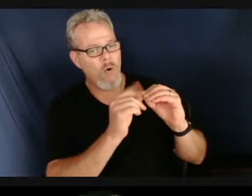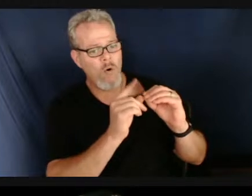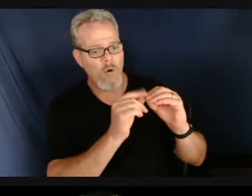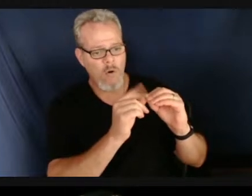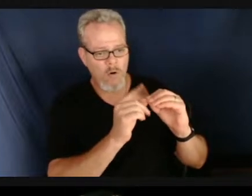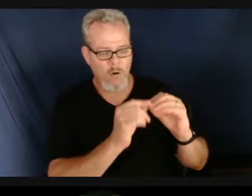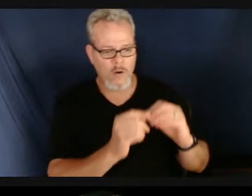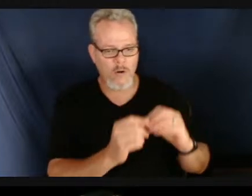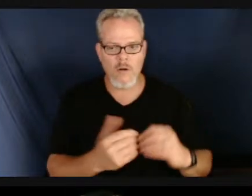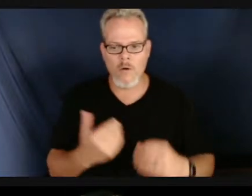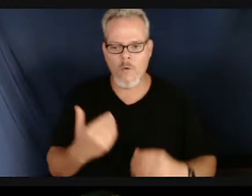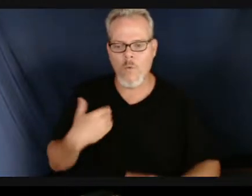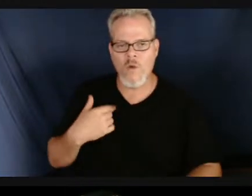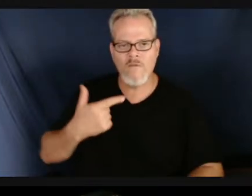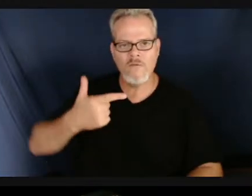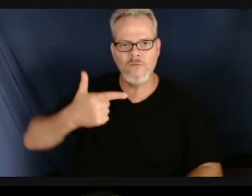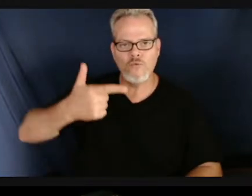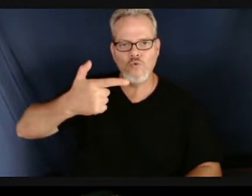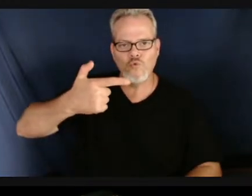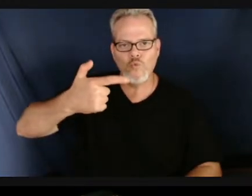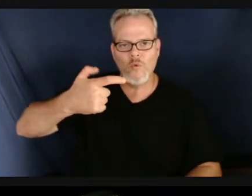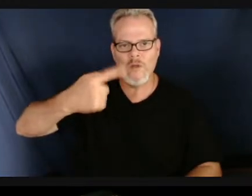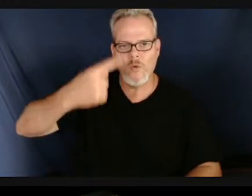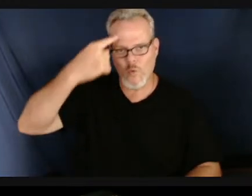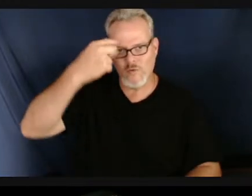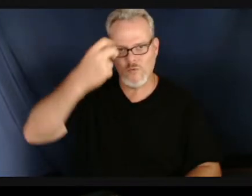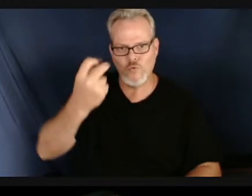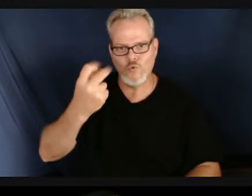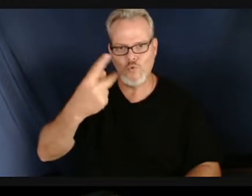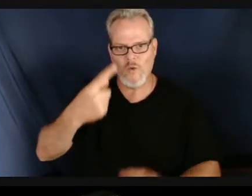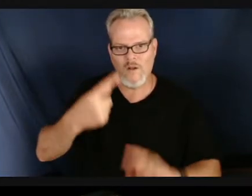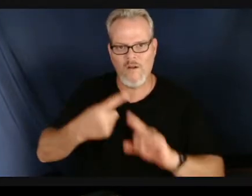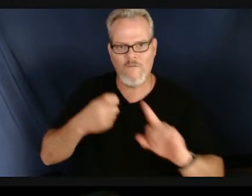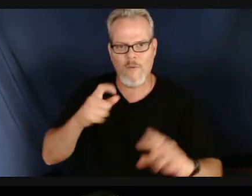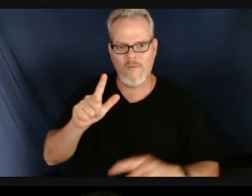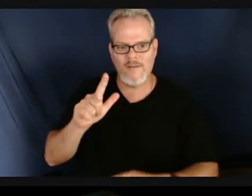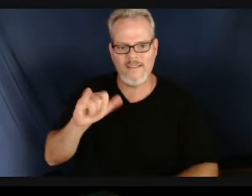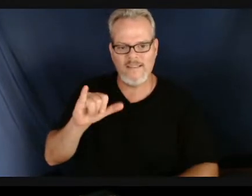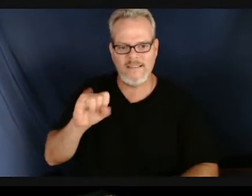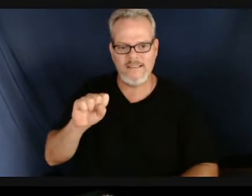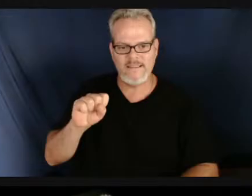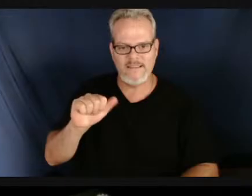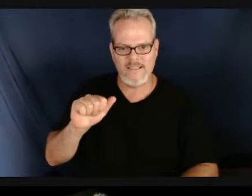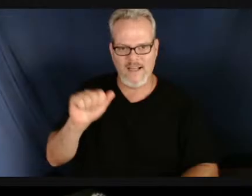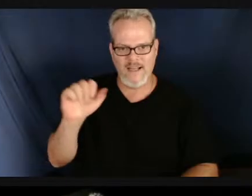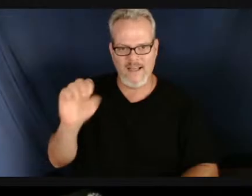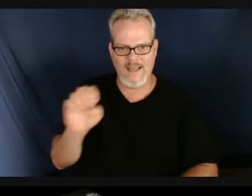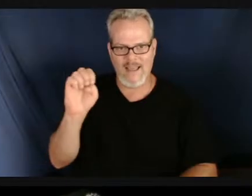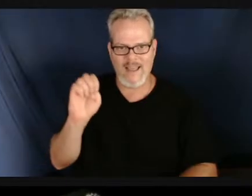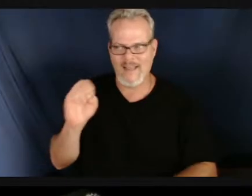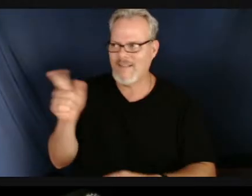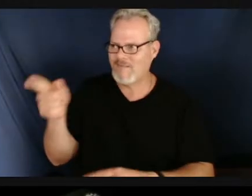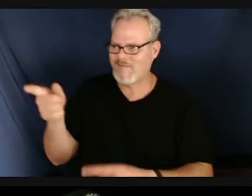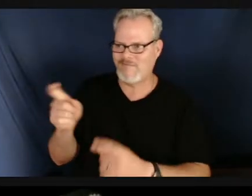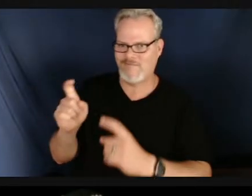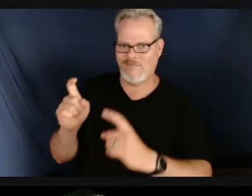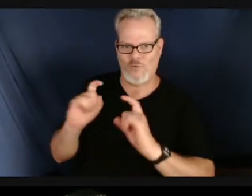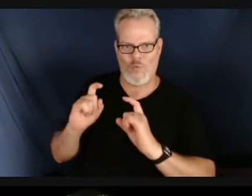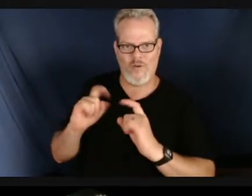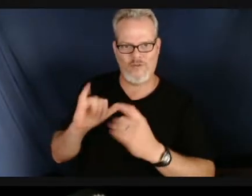We got a $21.12 donation from Lisa Alwyn on our donation page at